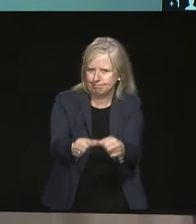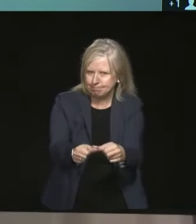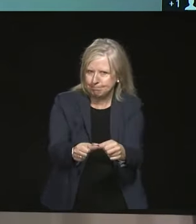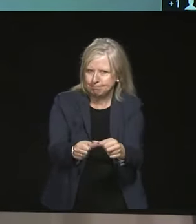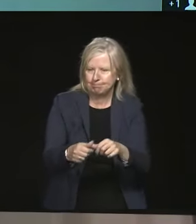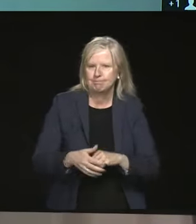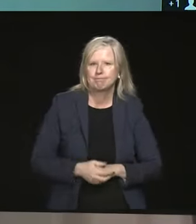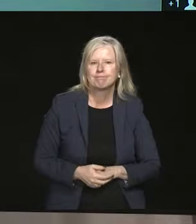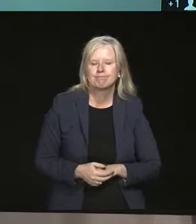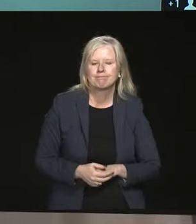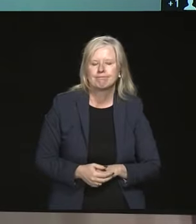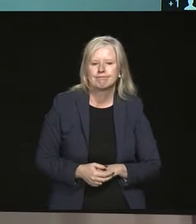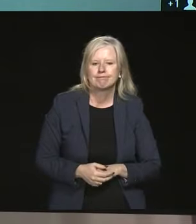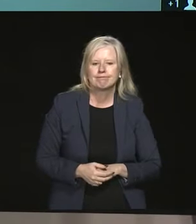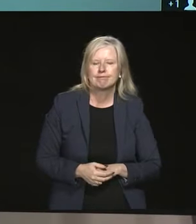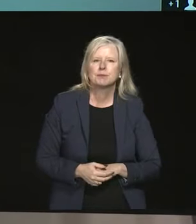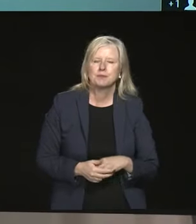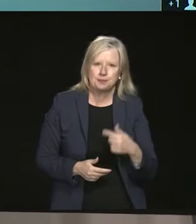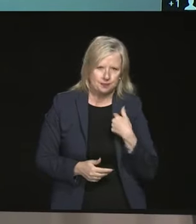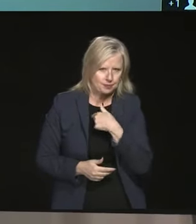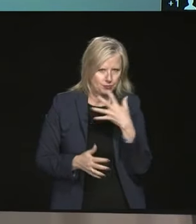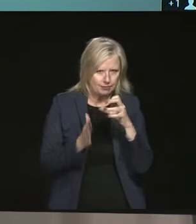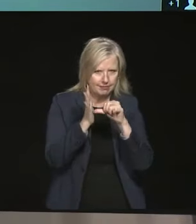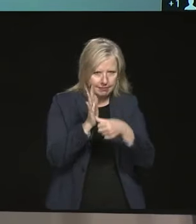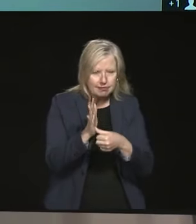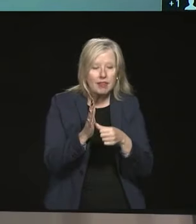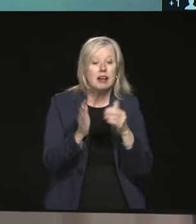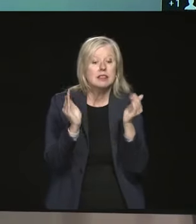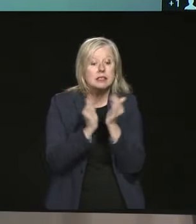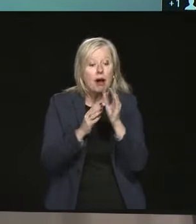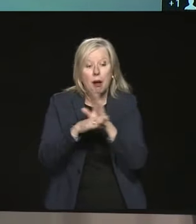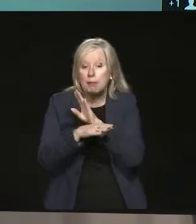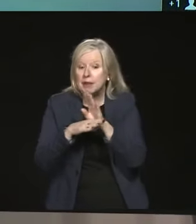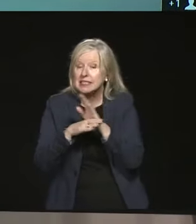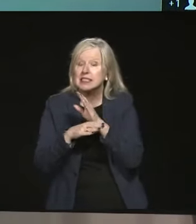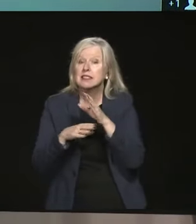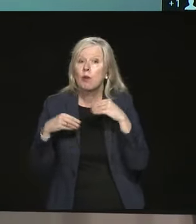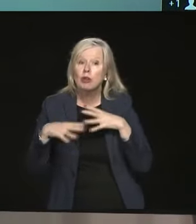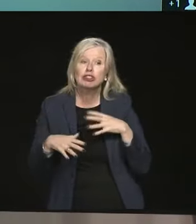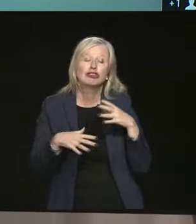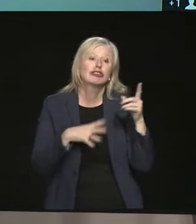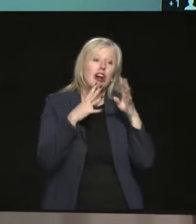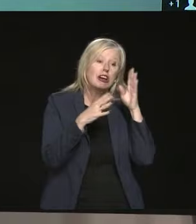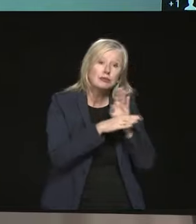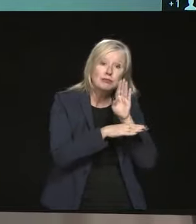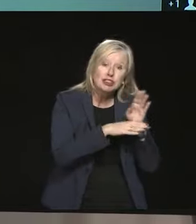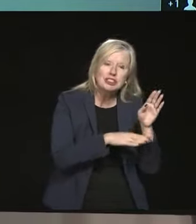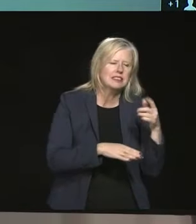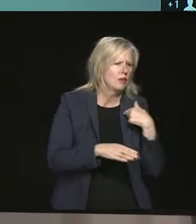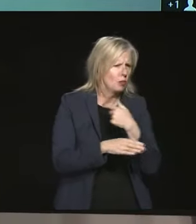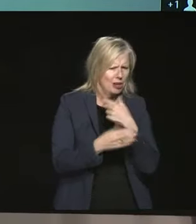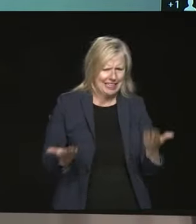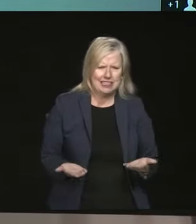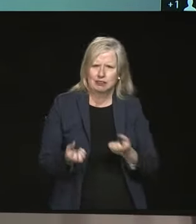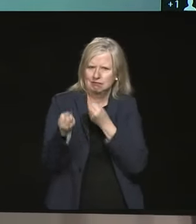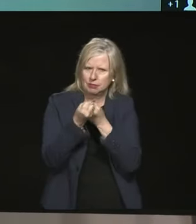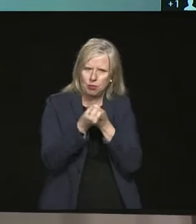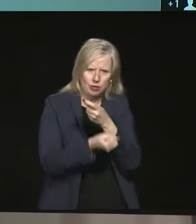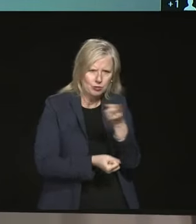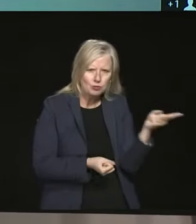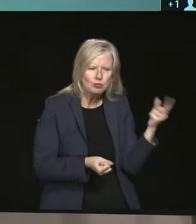want to assure all small business owners and entrepreneurs out there that we are in your corner. We're listening,